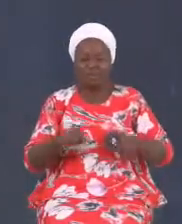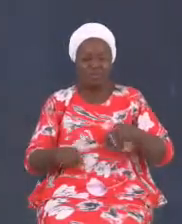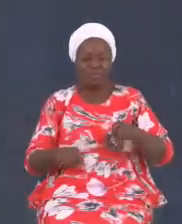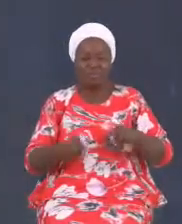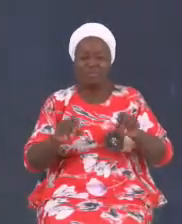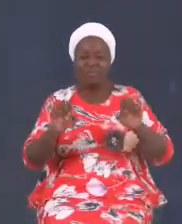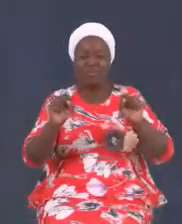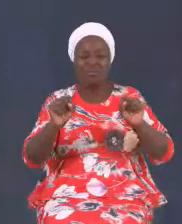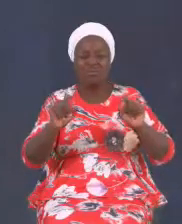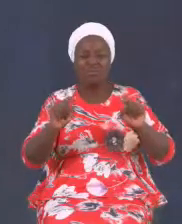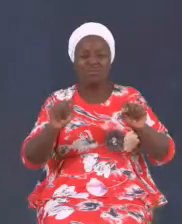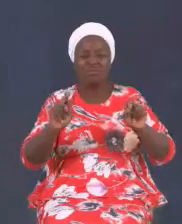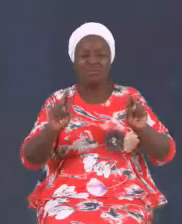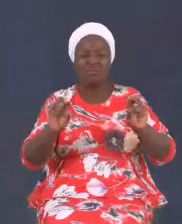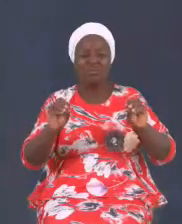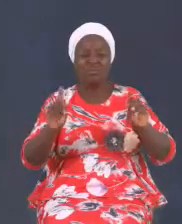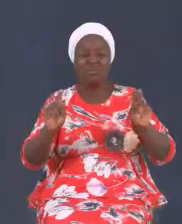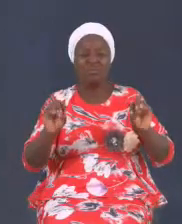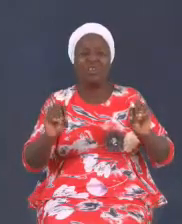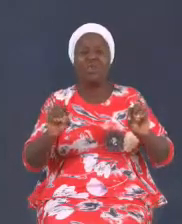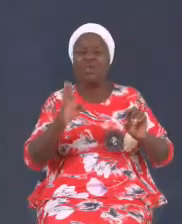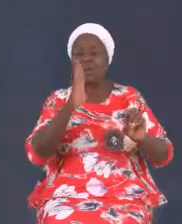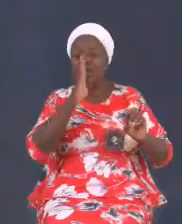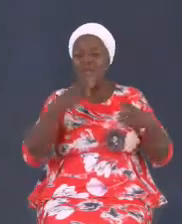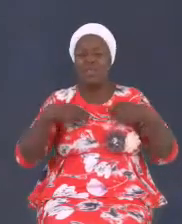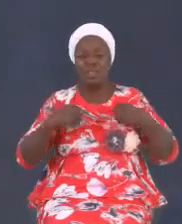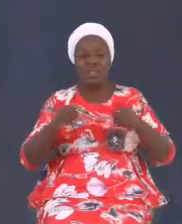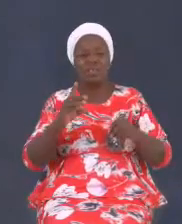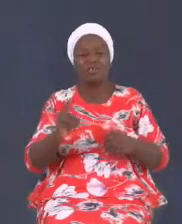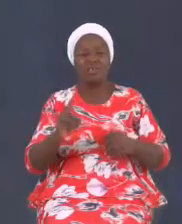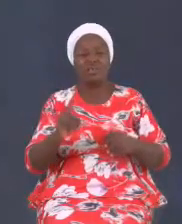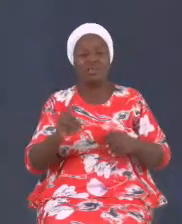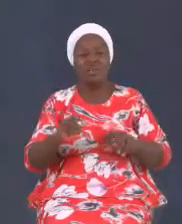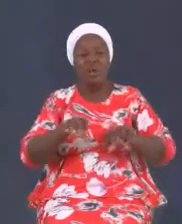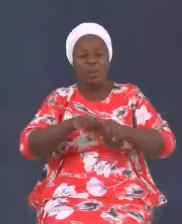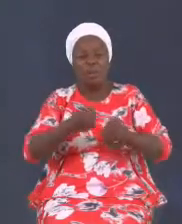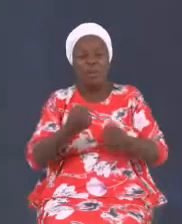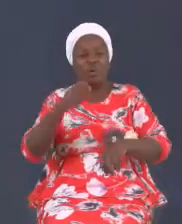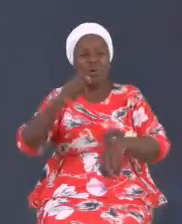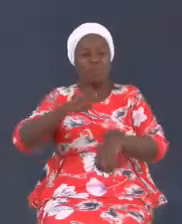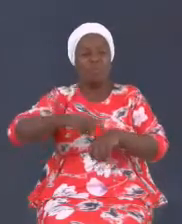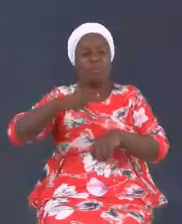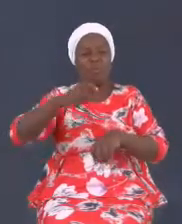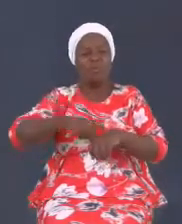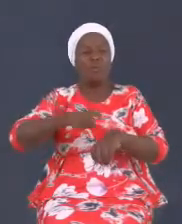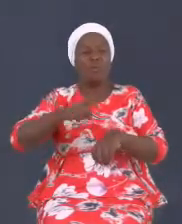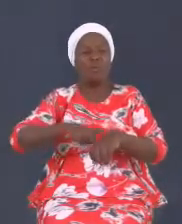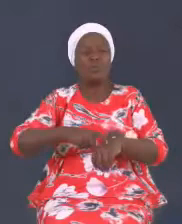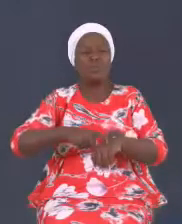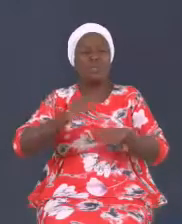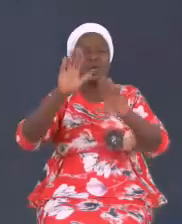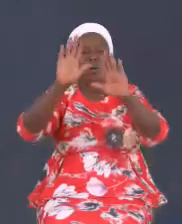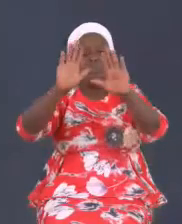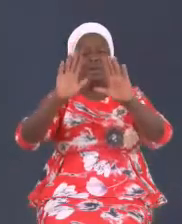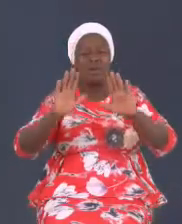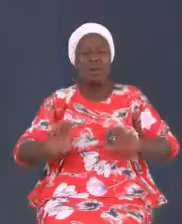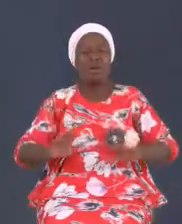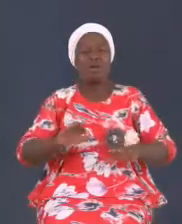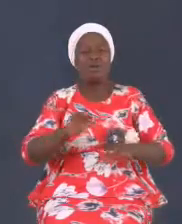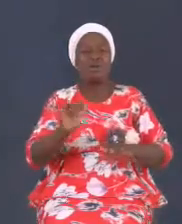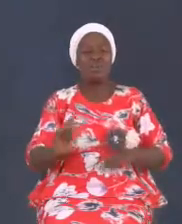stroke, be healed. Broken bones, miraculously